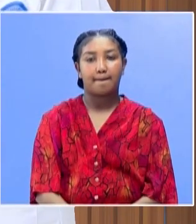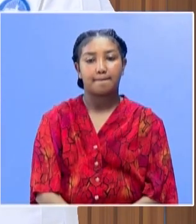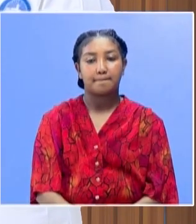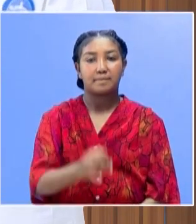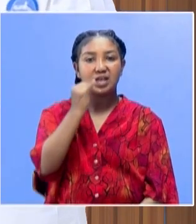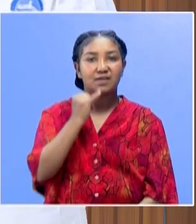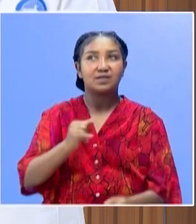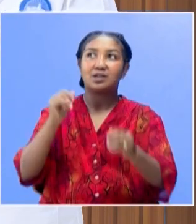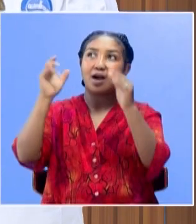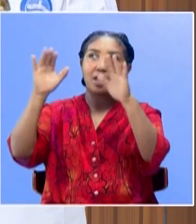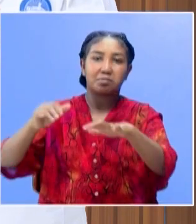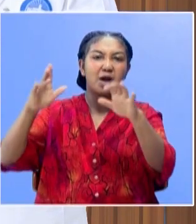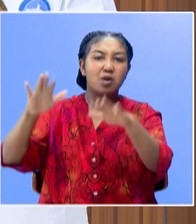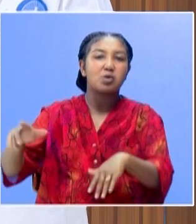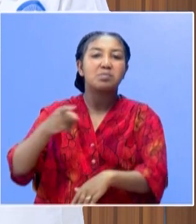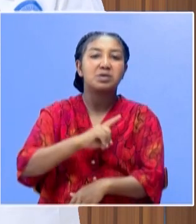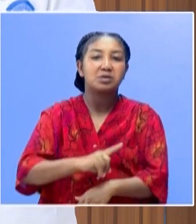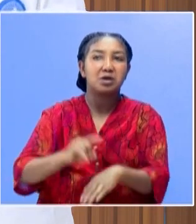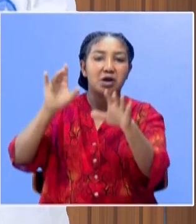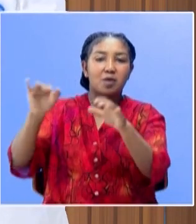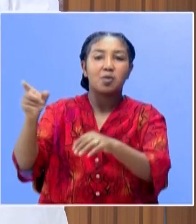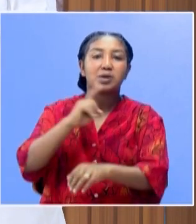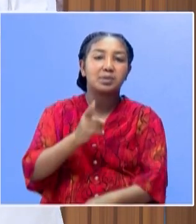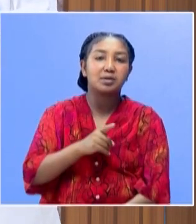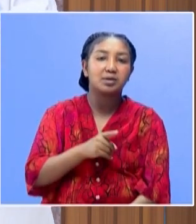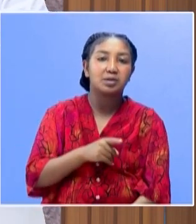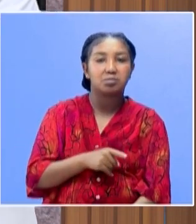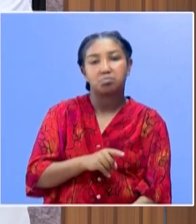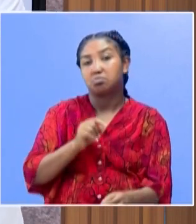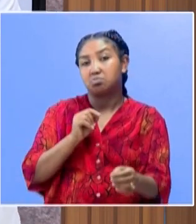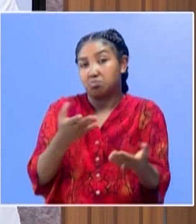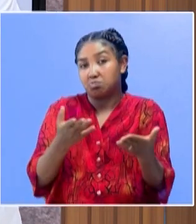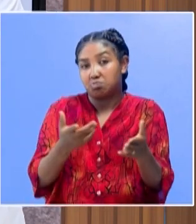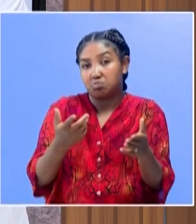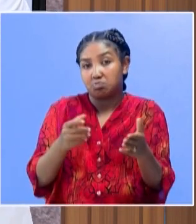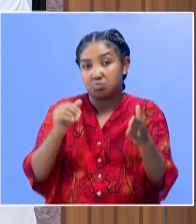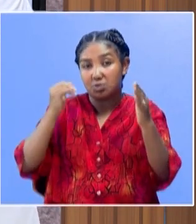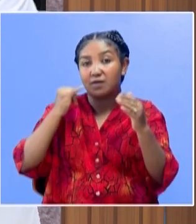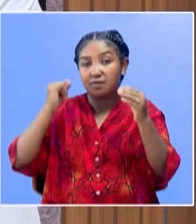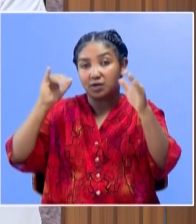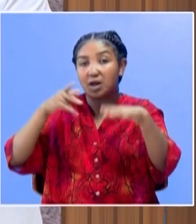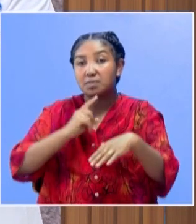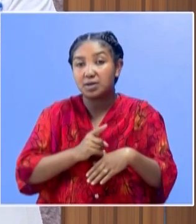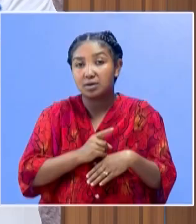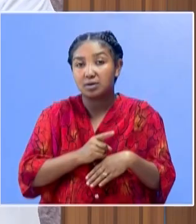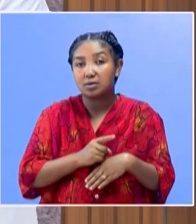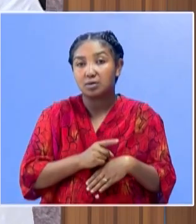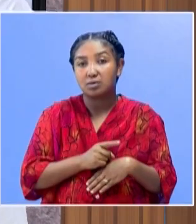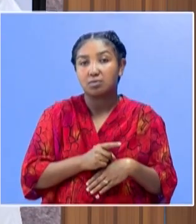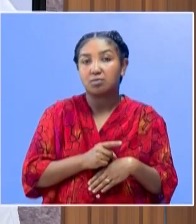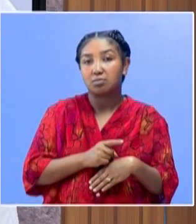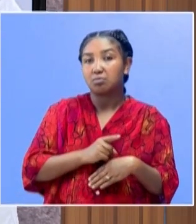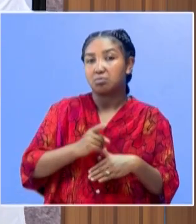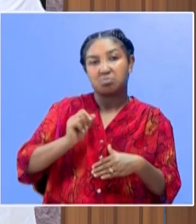If it rains, that's a condition. If it rains, there is another possibility. What is that?